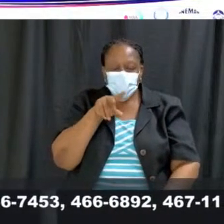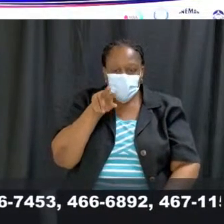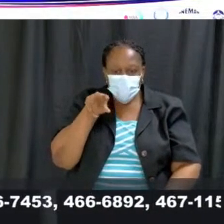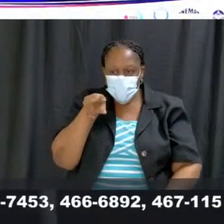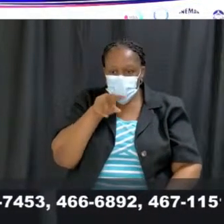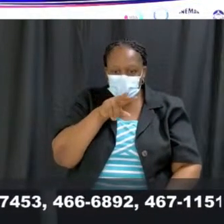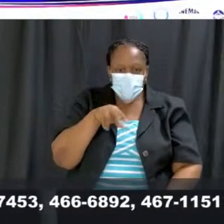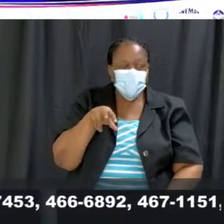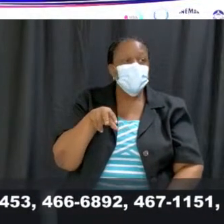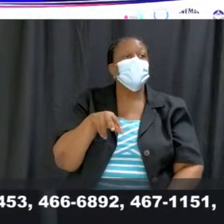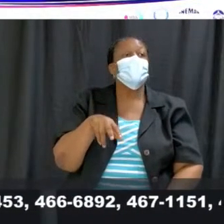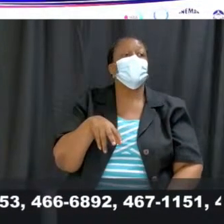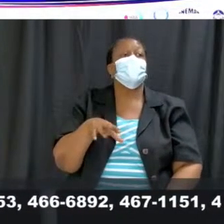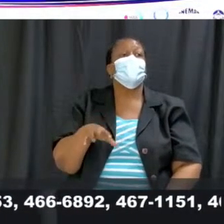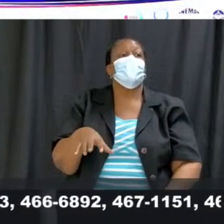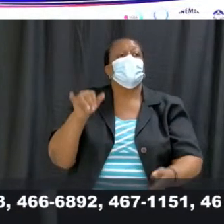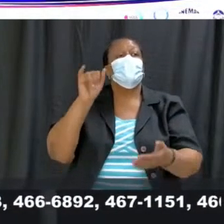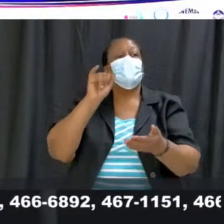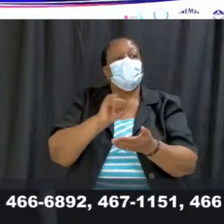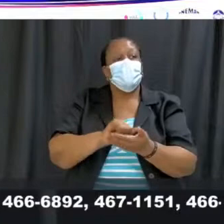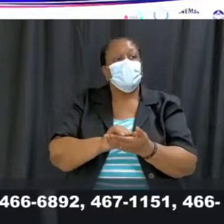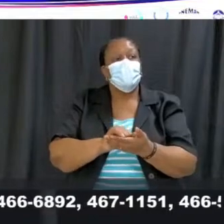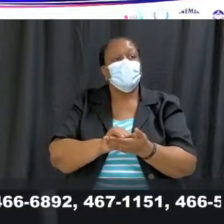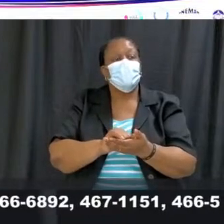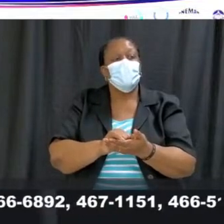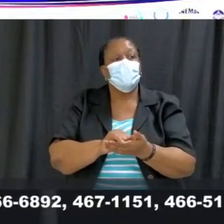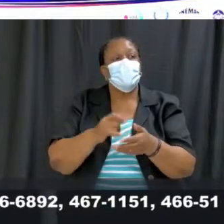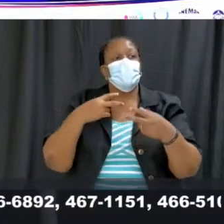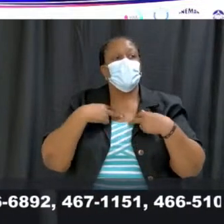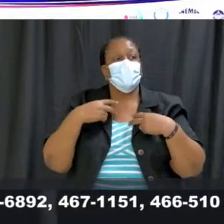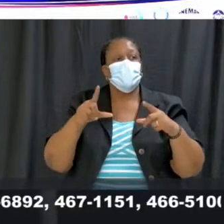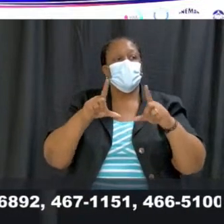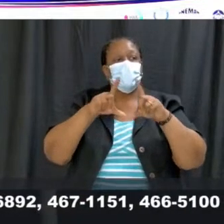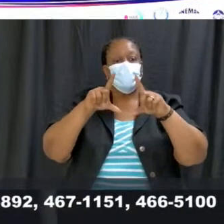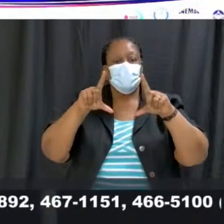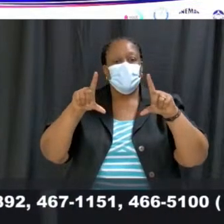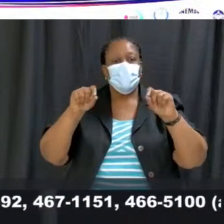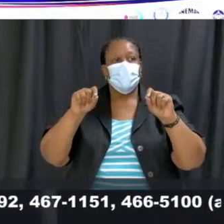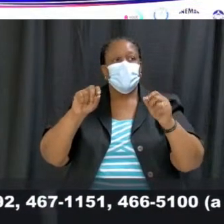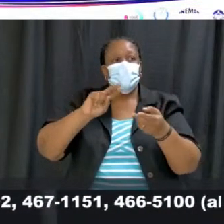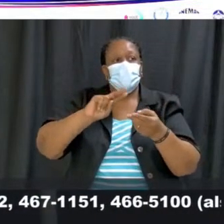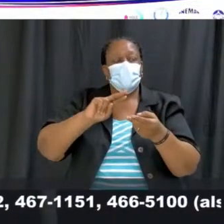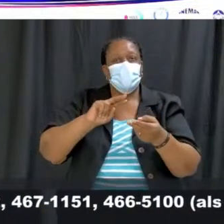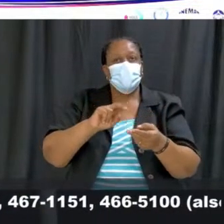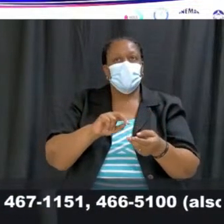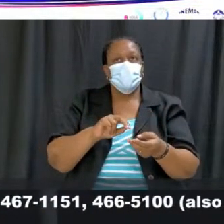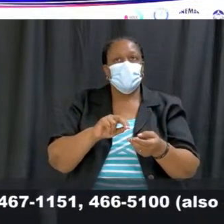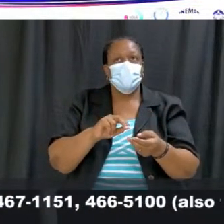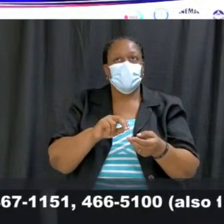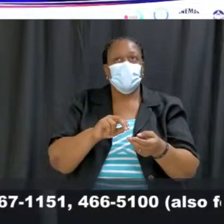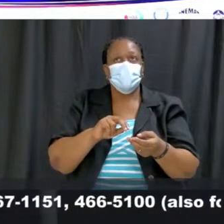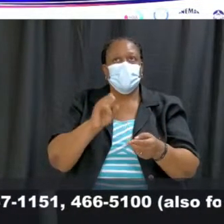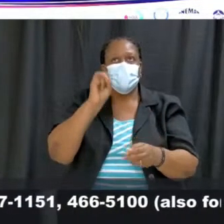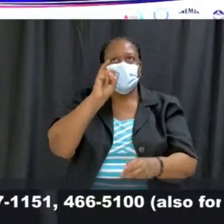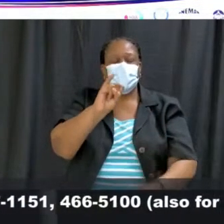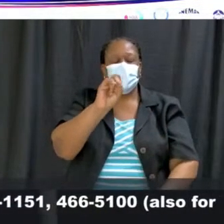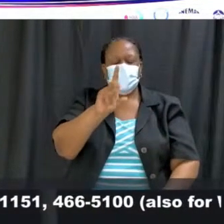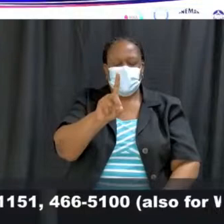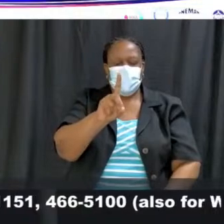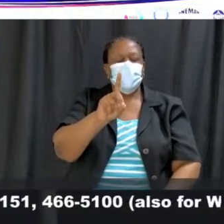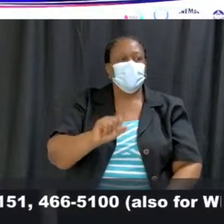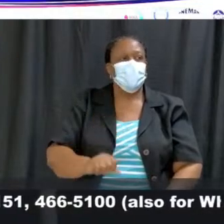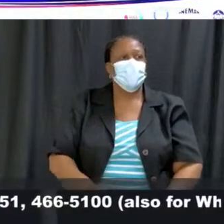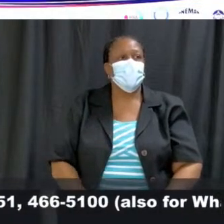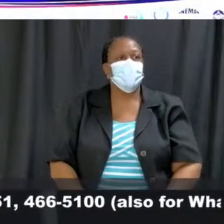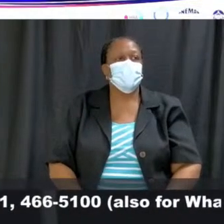government-issued ID matches back to the information in the database. I know persons are saying that they don't see the need